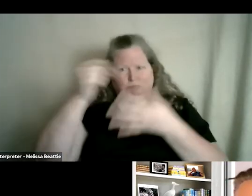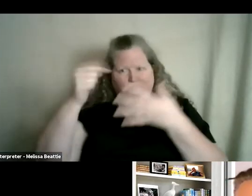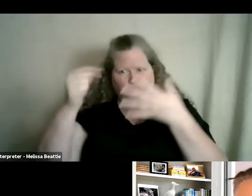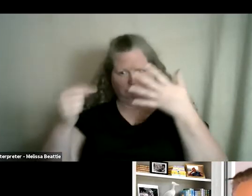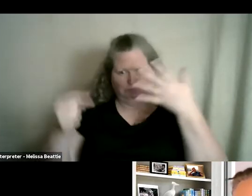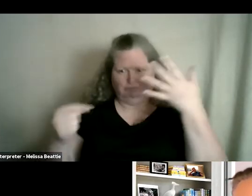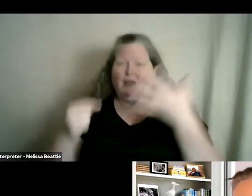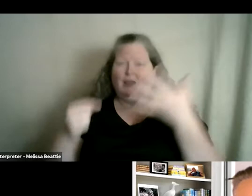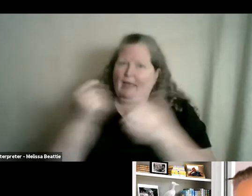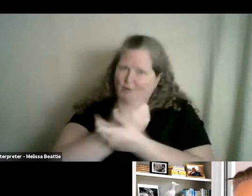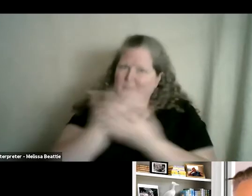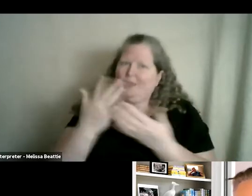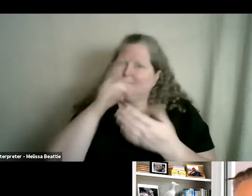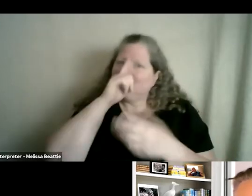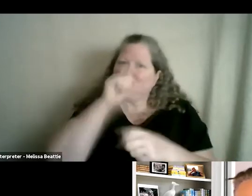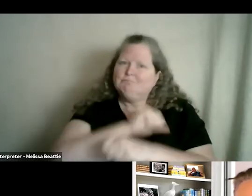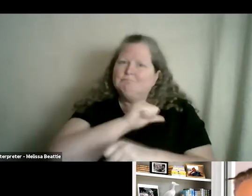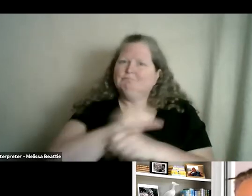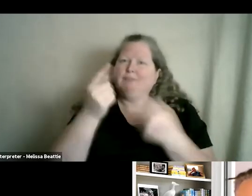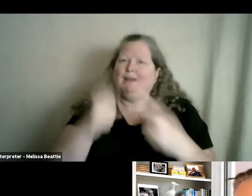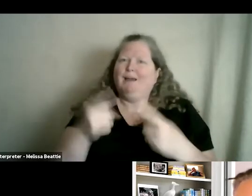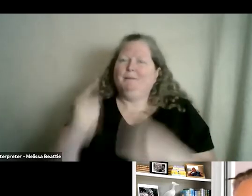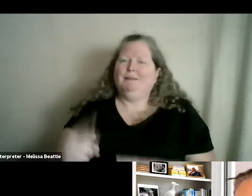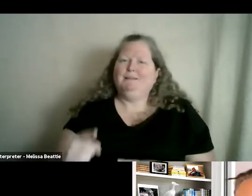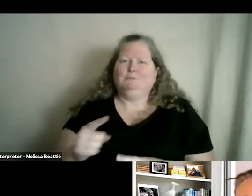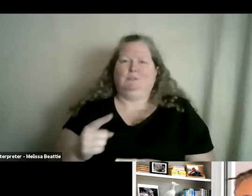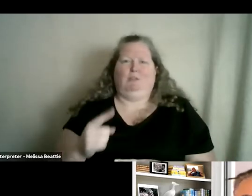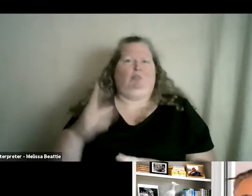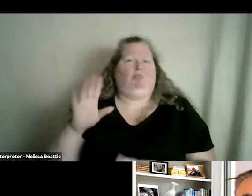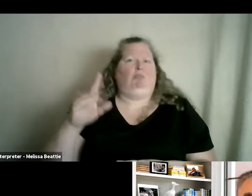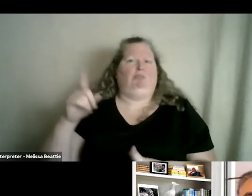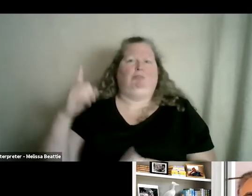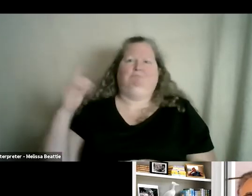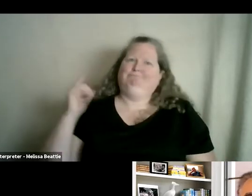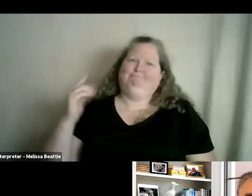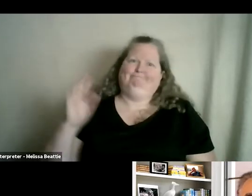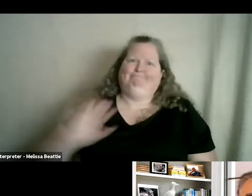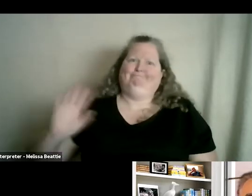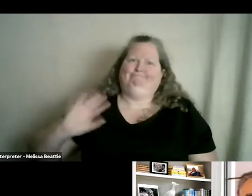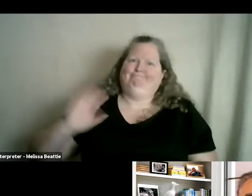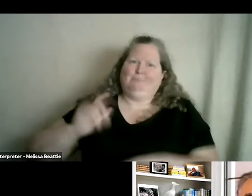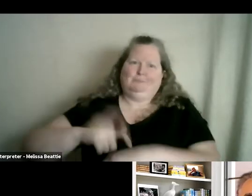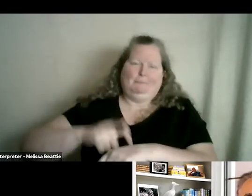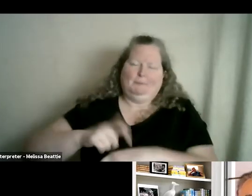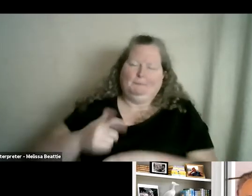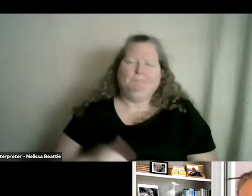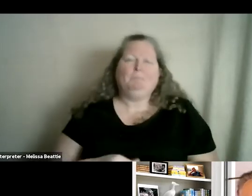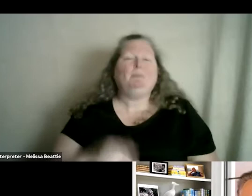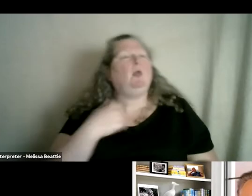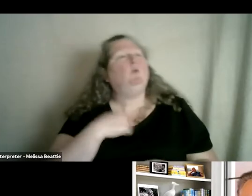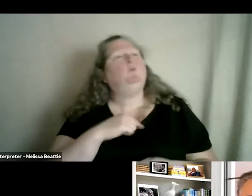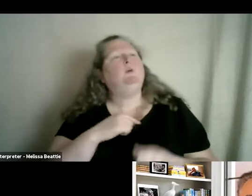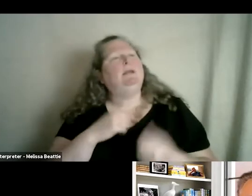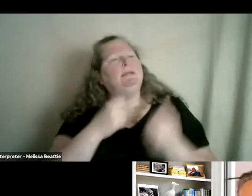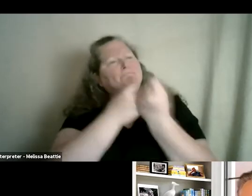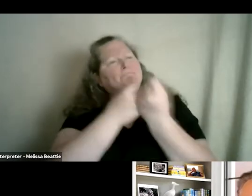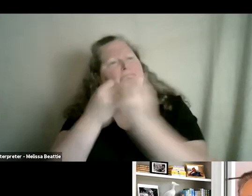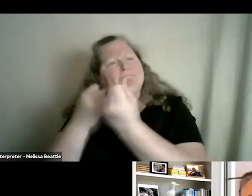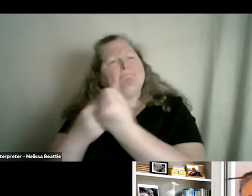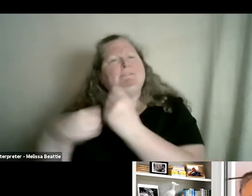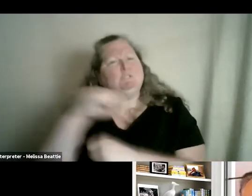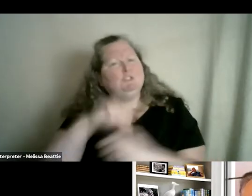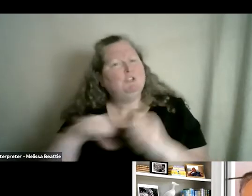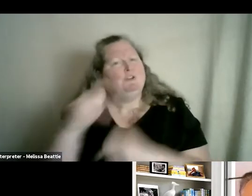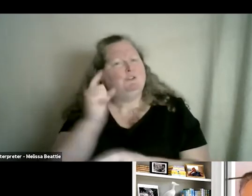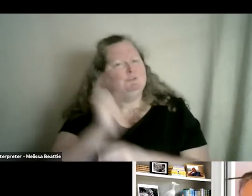happen. Yeah, a long time ago. We stand on the shoulders of many, Chris, and I've said that before, right? We've all been